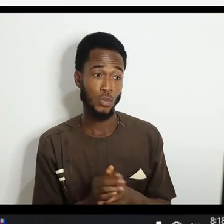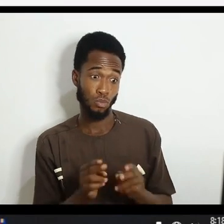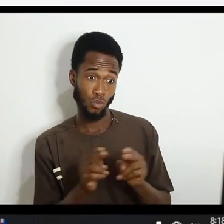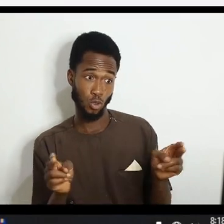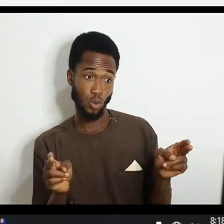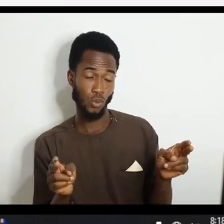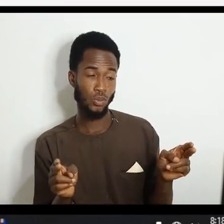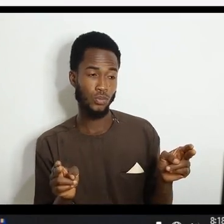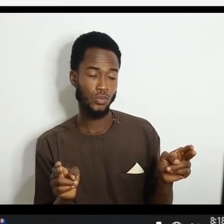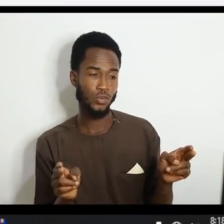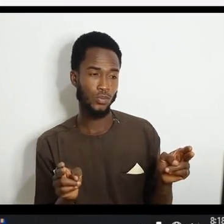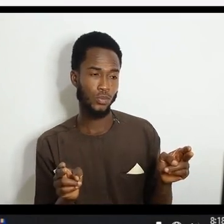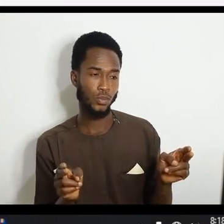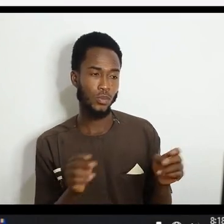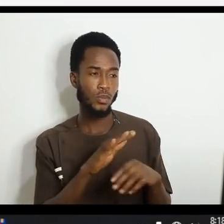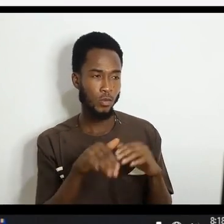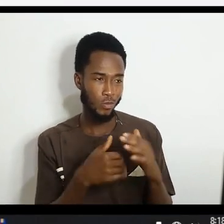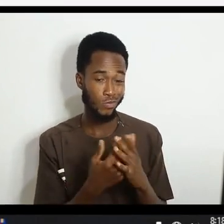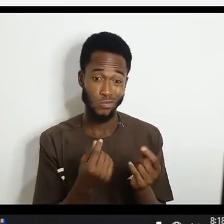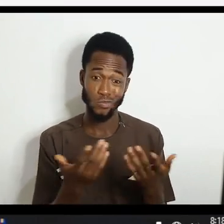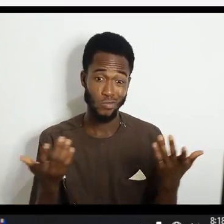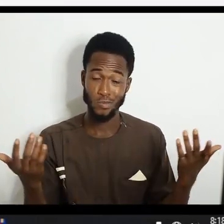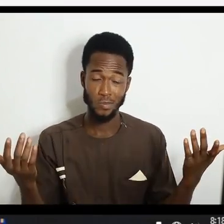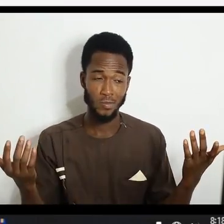So we are going to